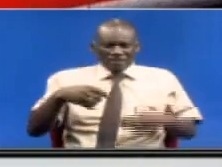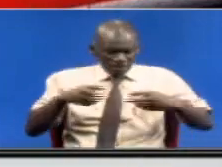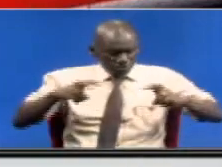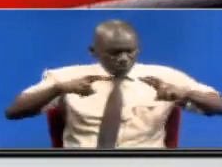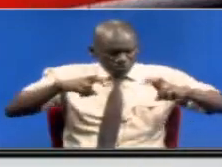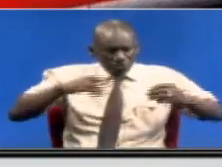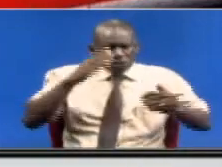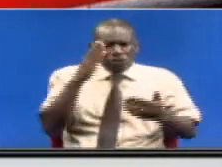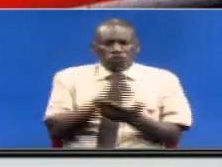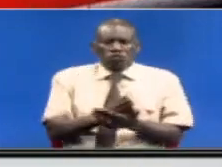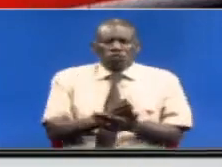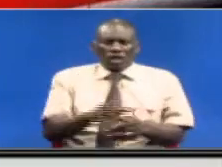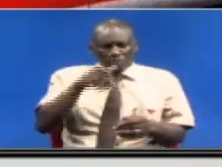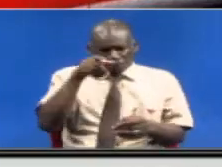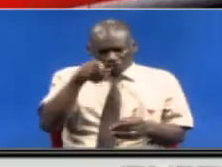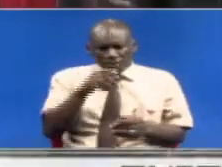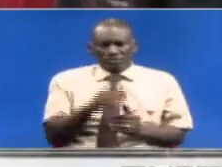notion and now reports.